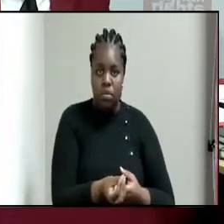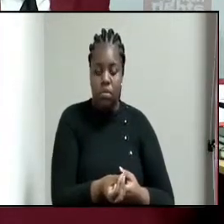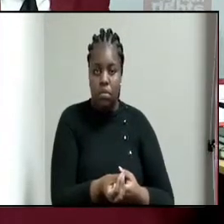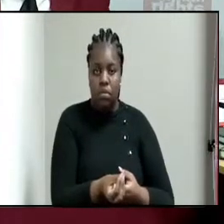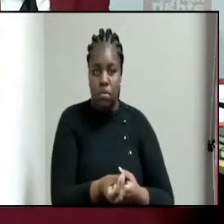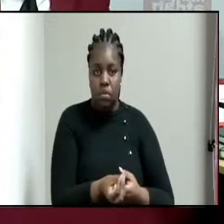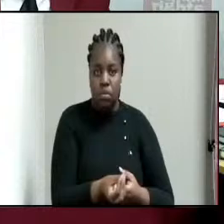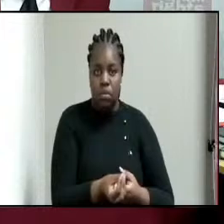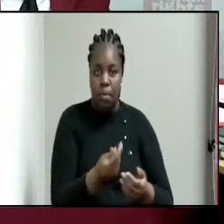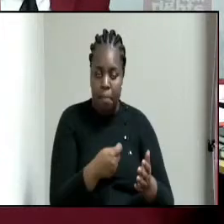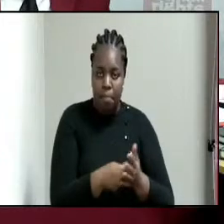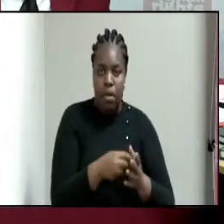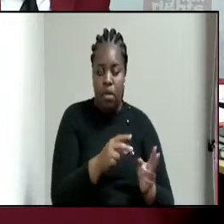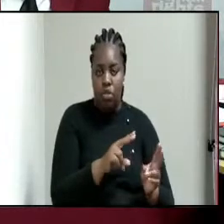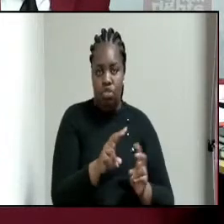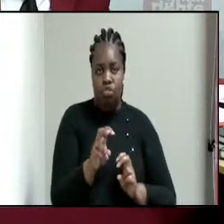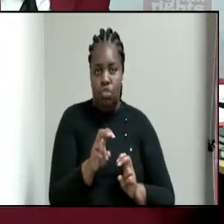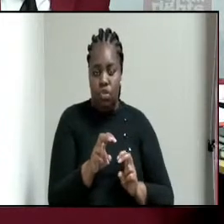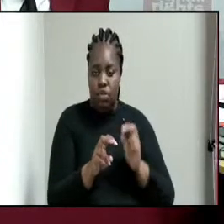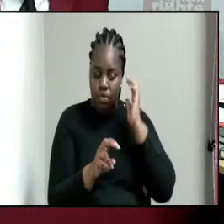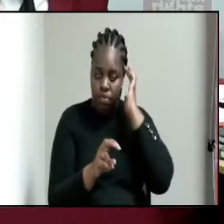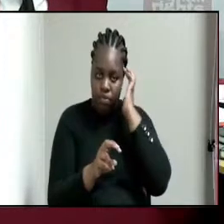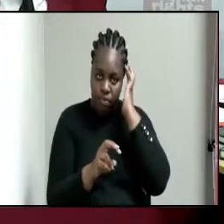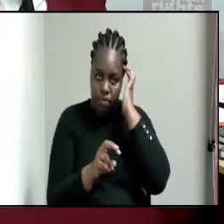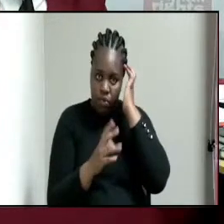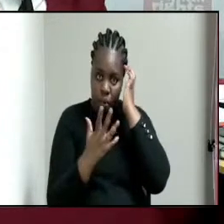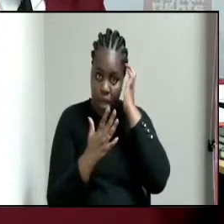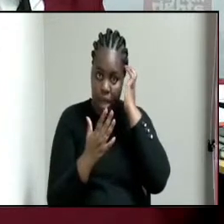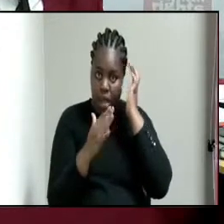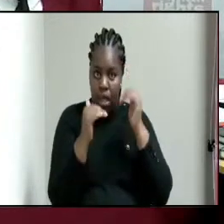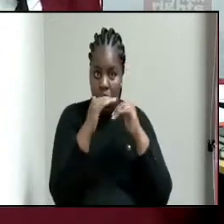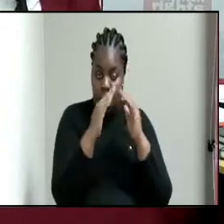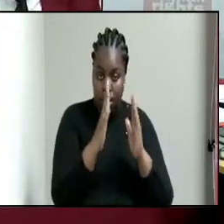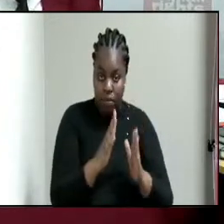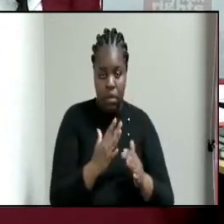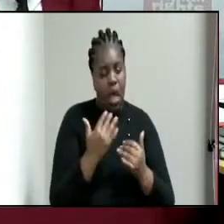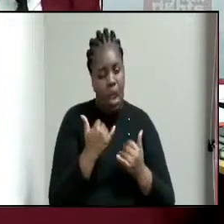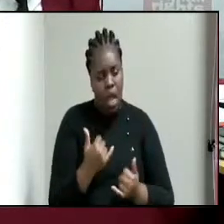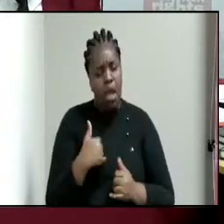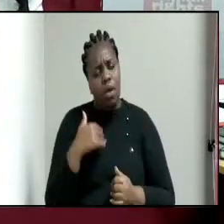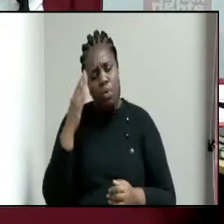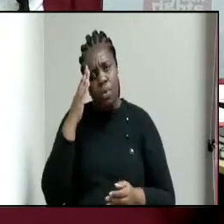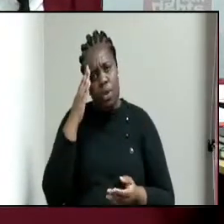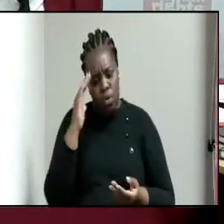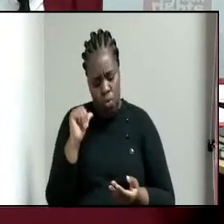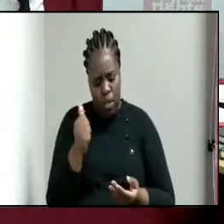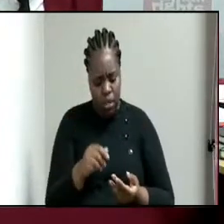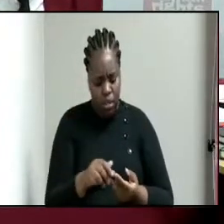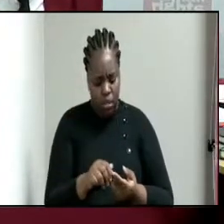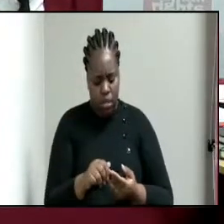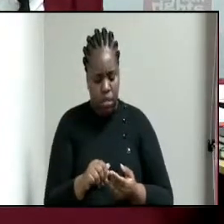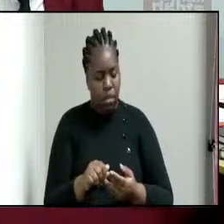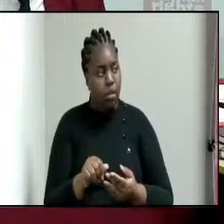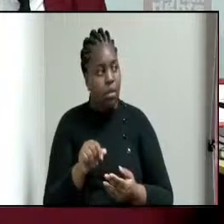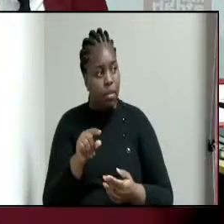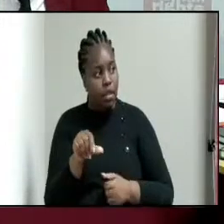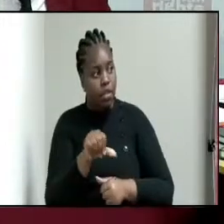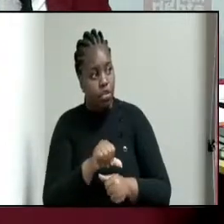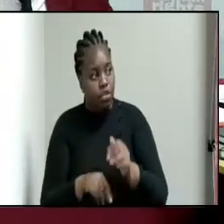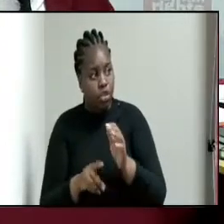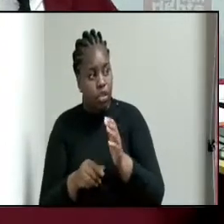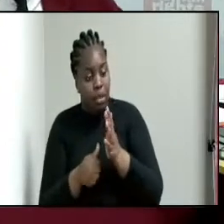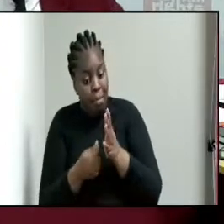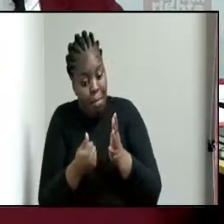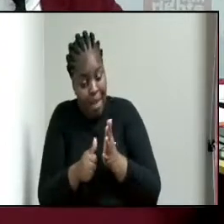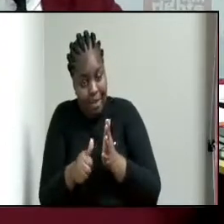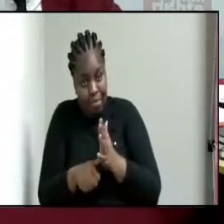hunger and food issues and food insecurity within the household. Now, we also know that social assistance and the child